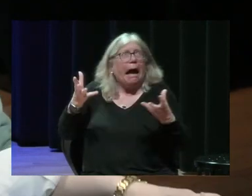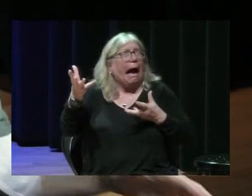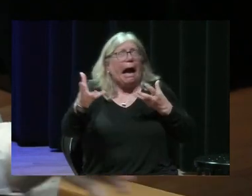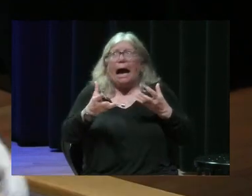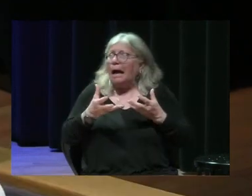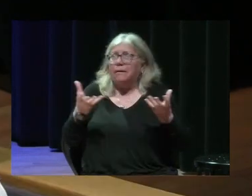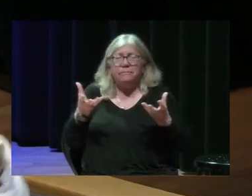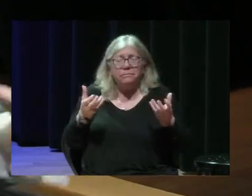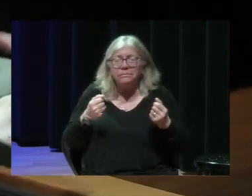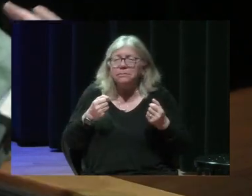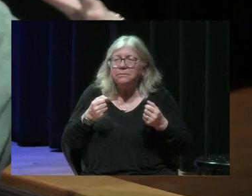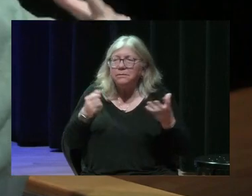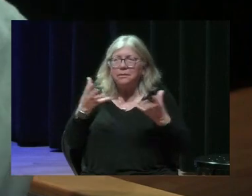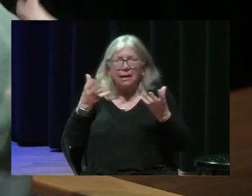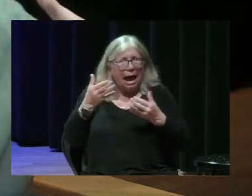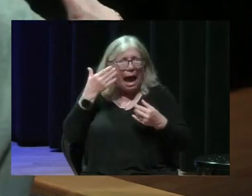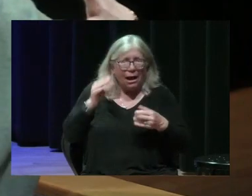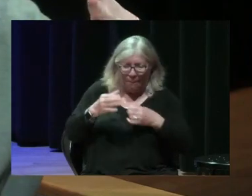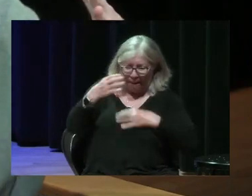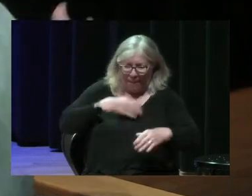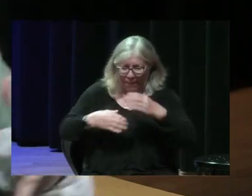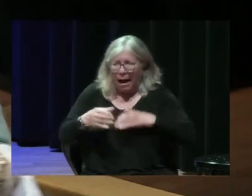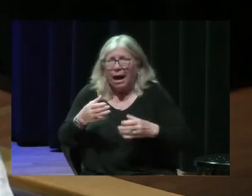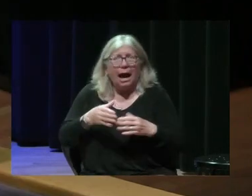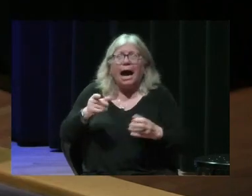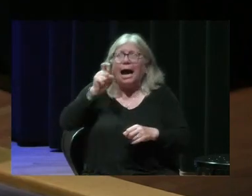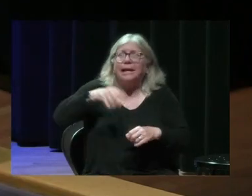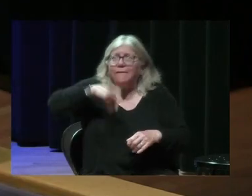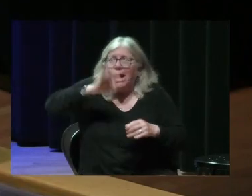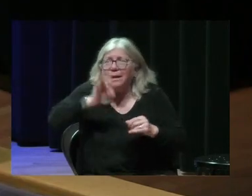quick. I got to live my passion. Oprah wants me to live my passion.